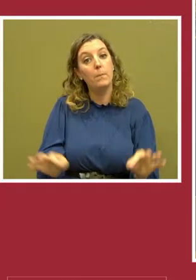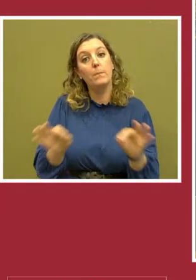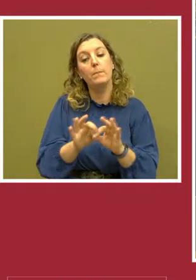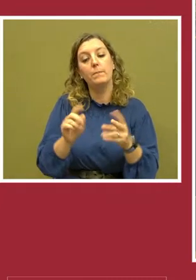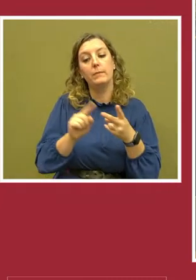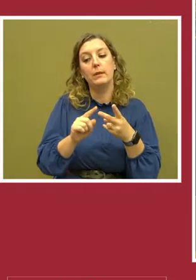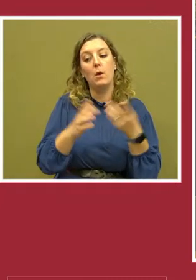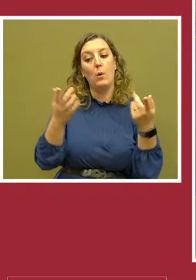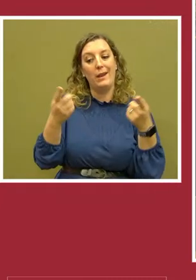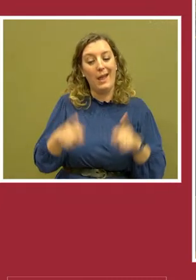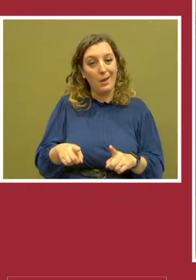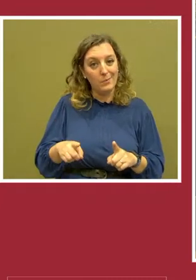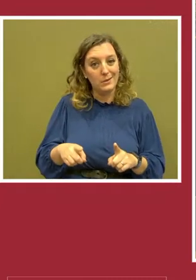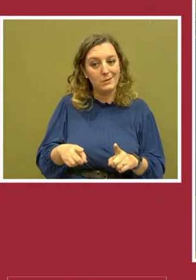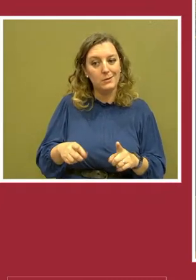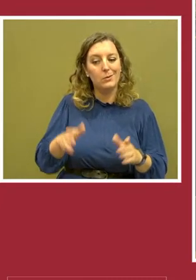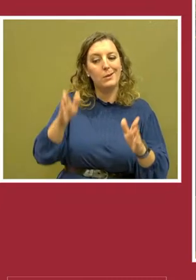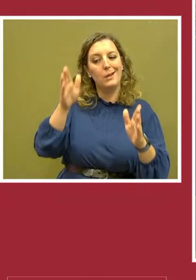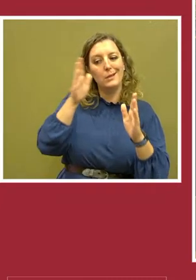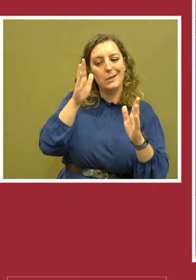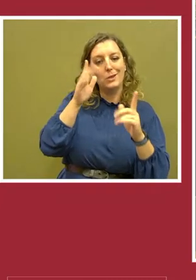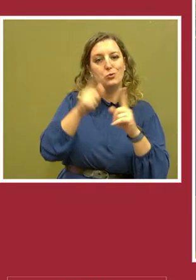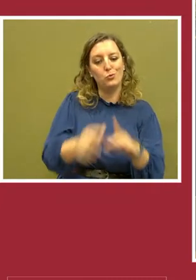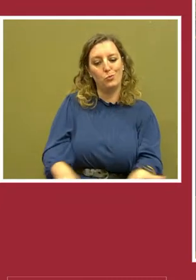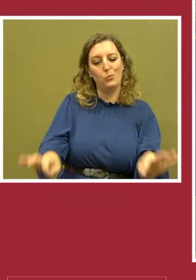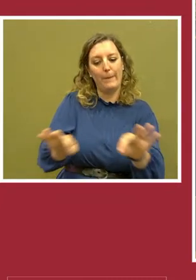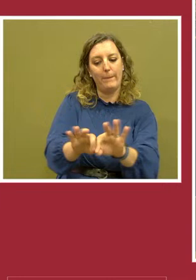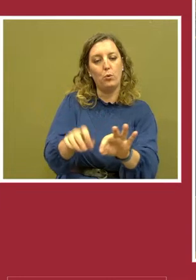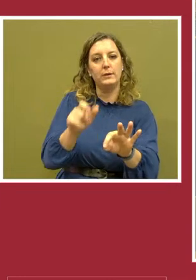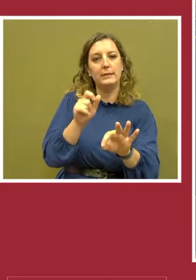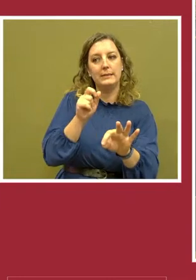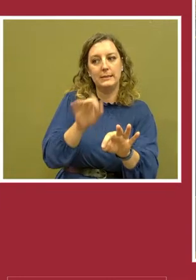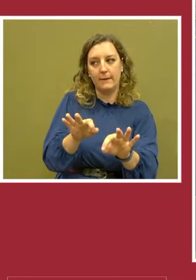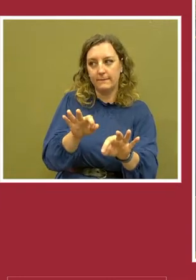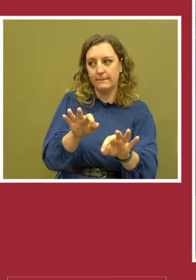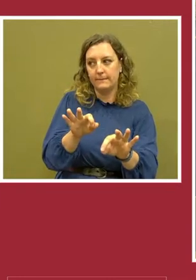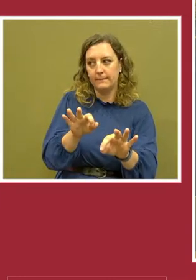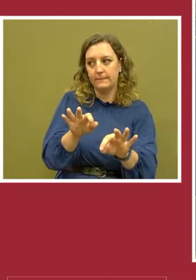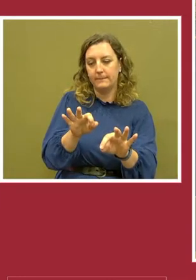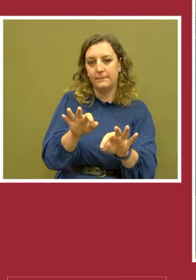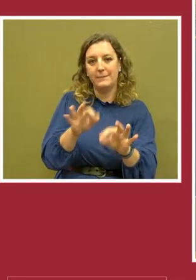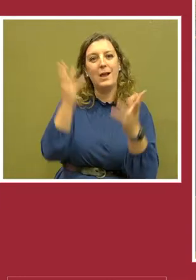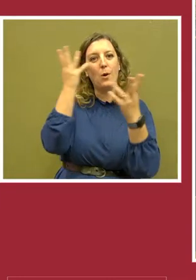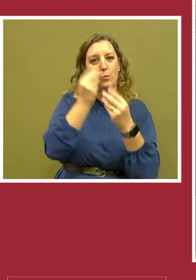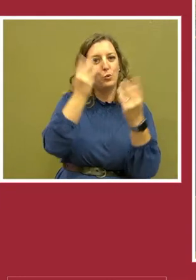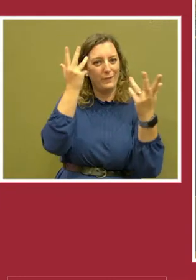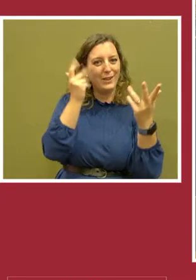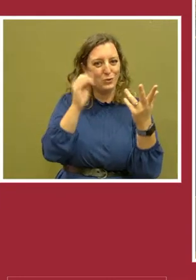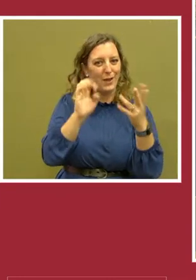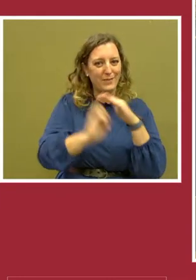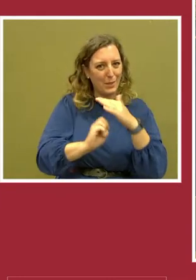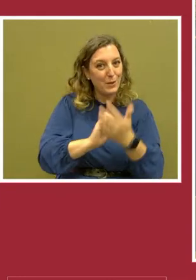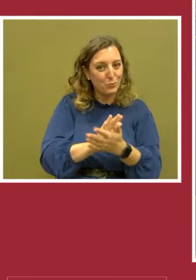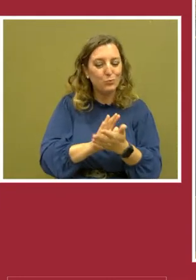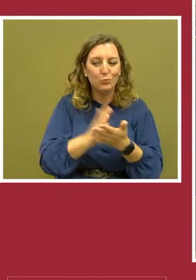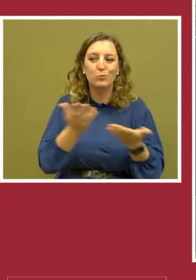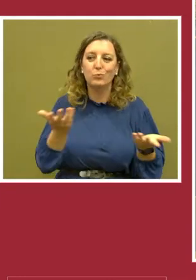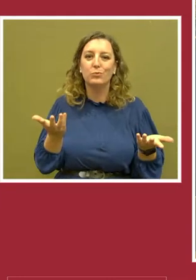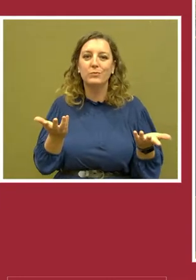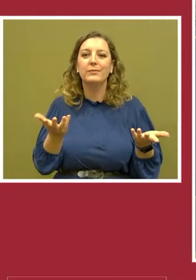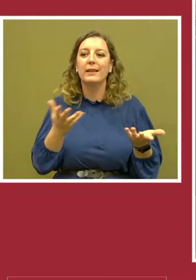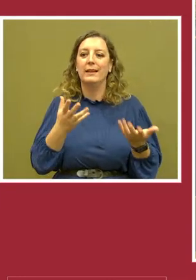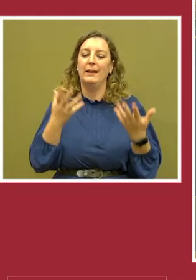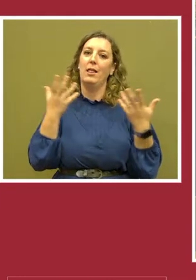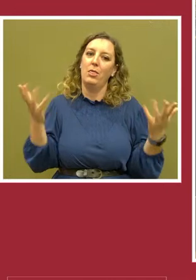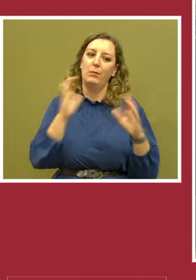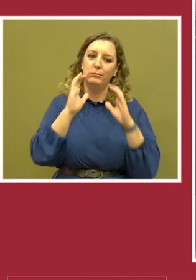what came from this was an attention to the importance of I'll just call it beautification of our elementary schools. And there's been lots